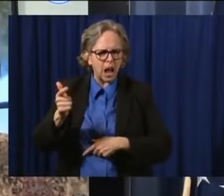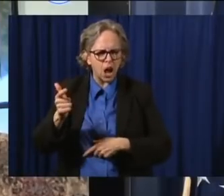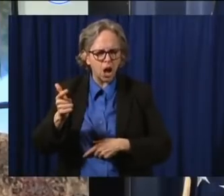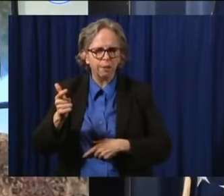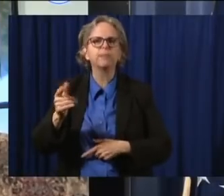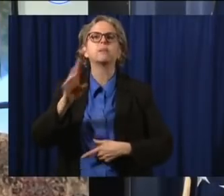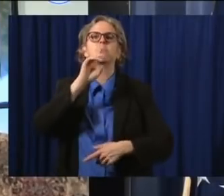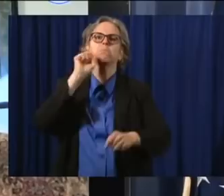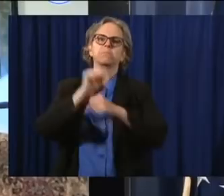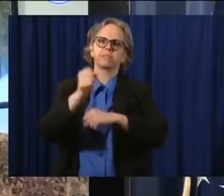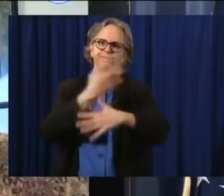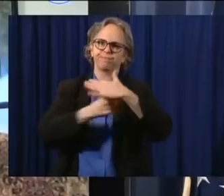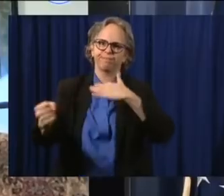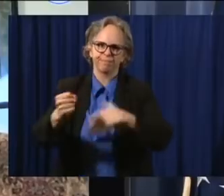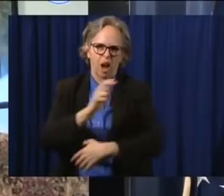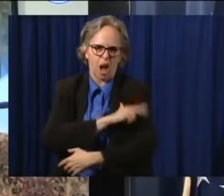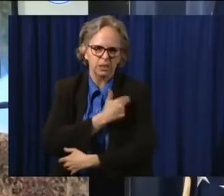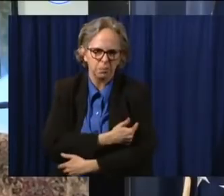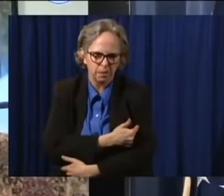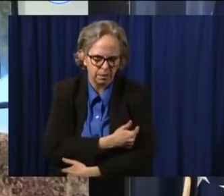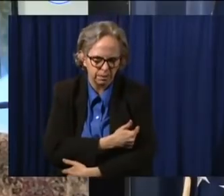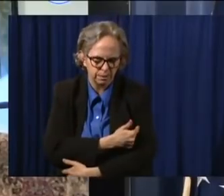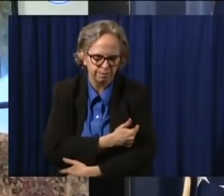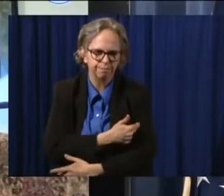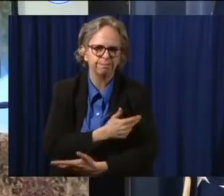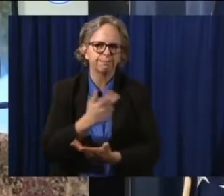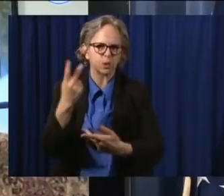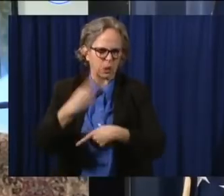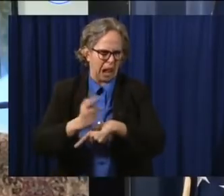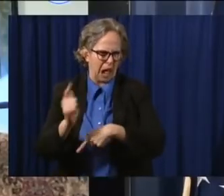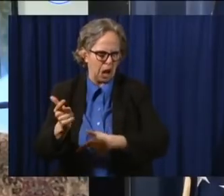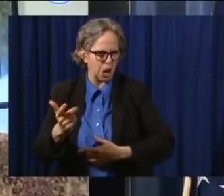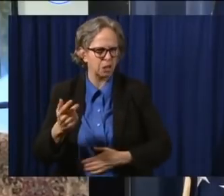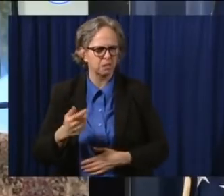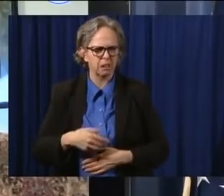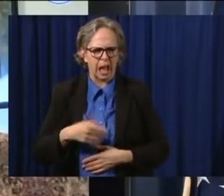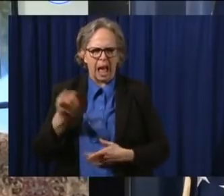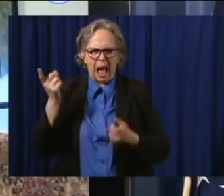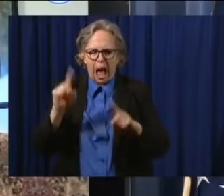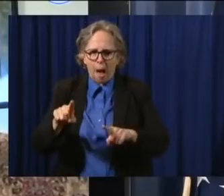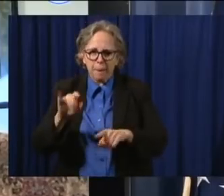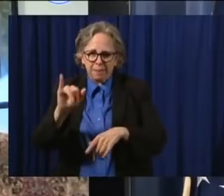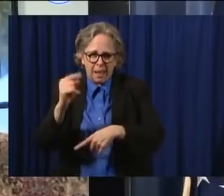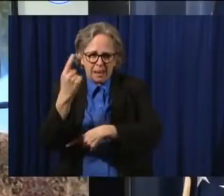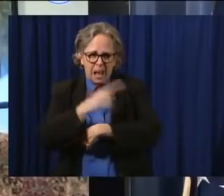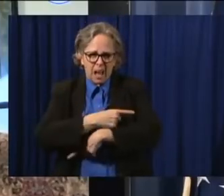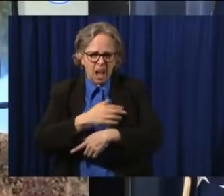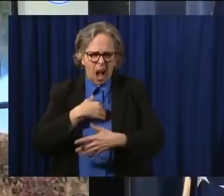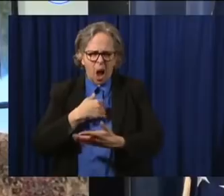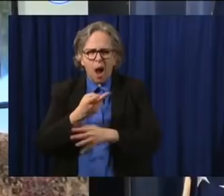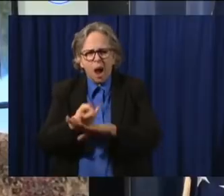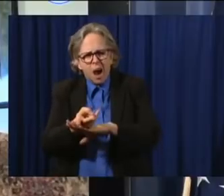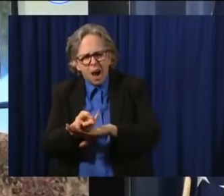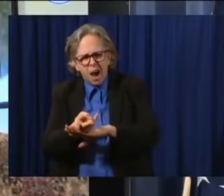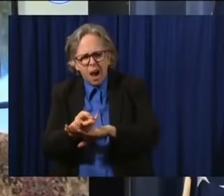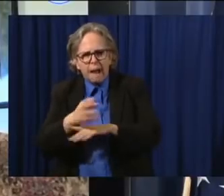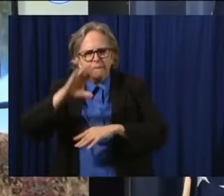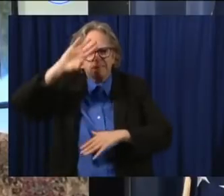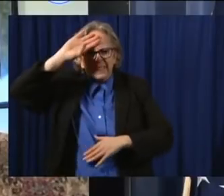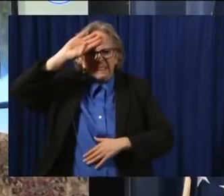day, and I was laying down having fever,